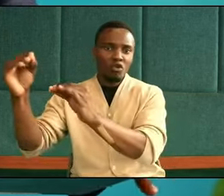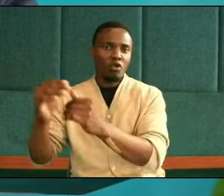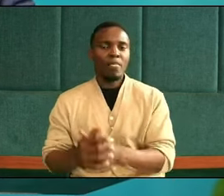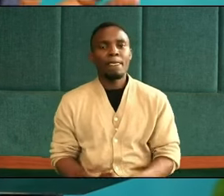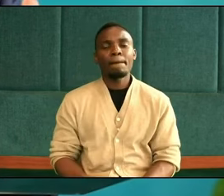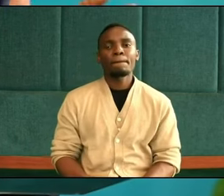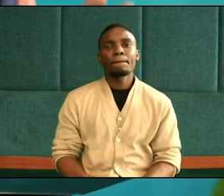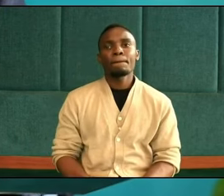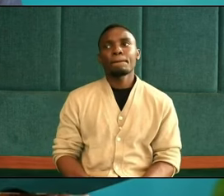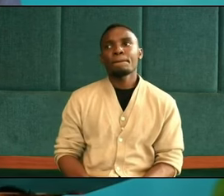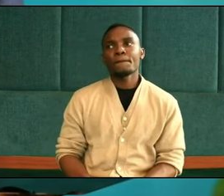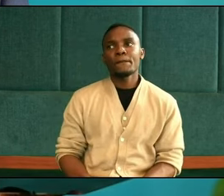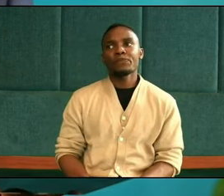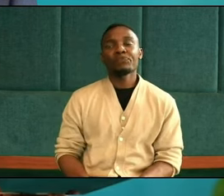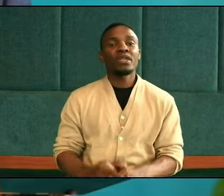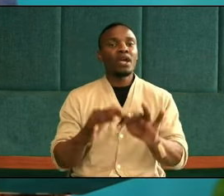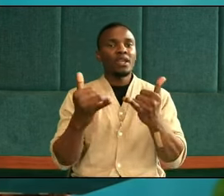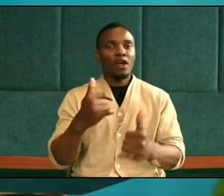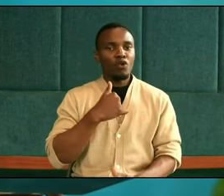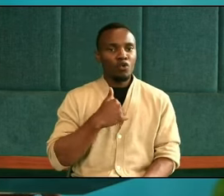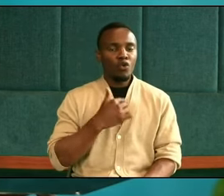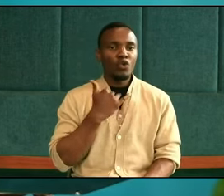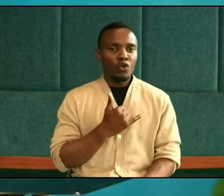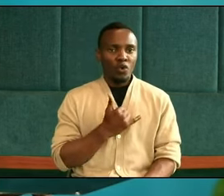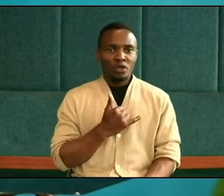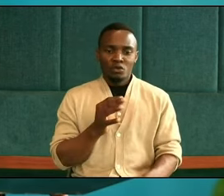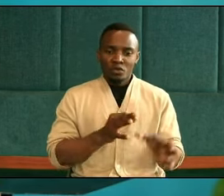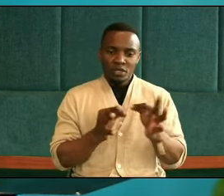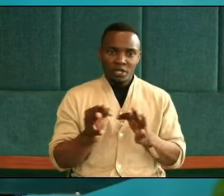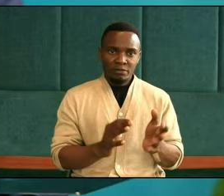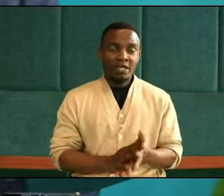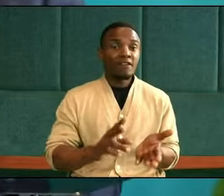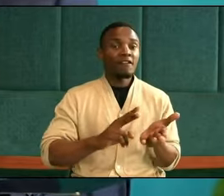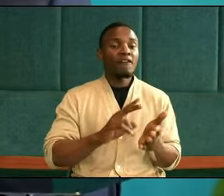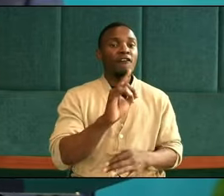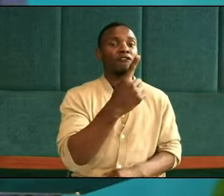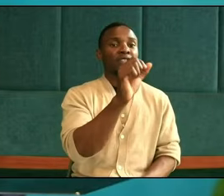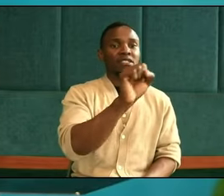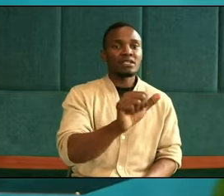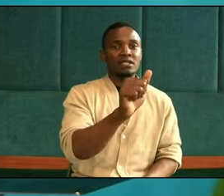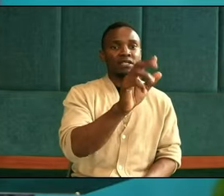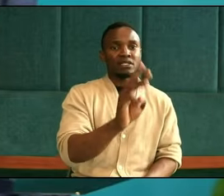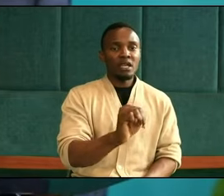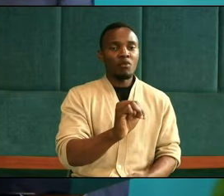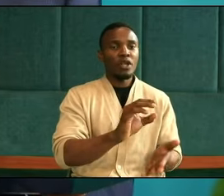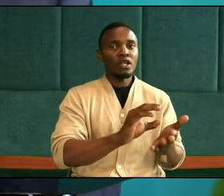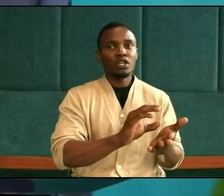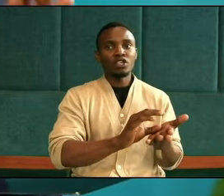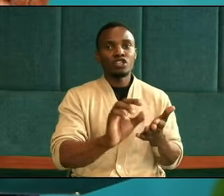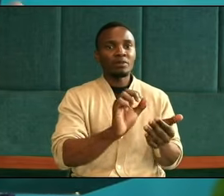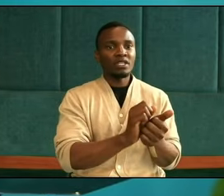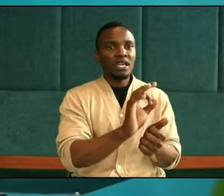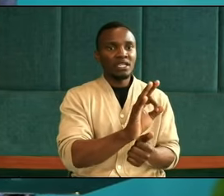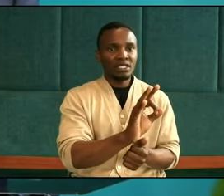compound this problem even further. Now we need to go down to verse 4. 1 Samuel chapter 14, and we are now in verse 4.